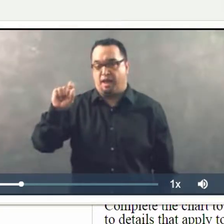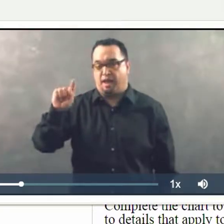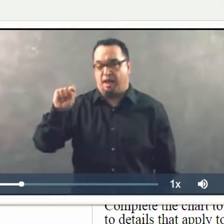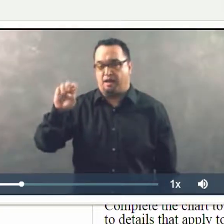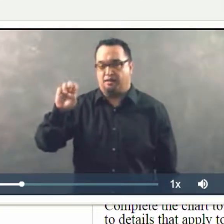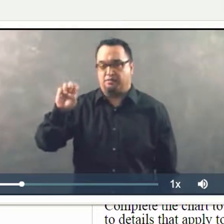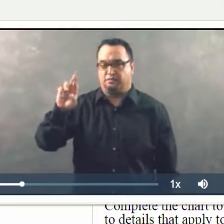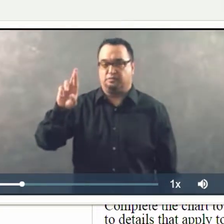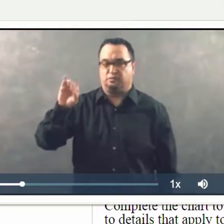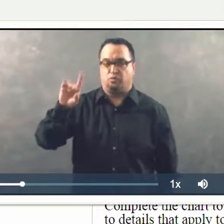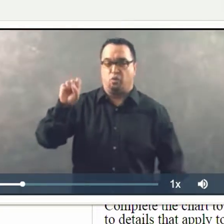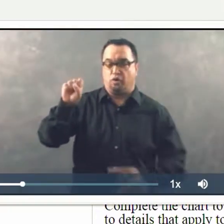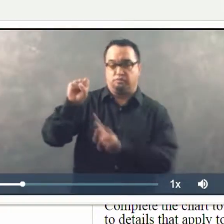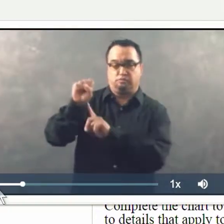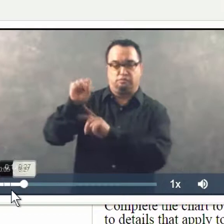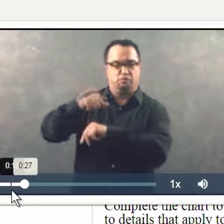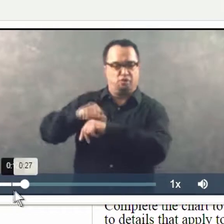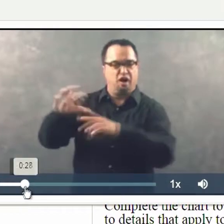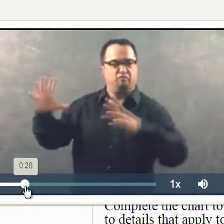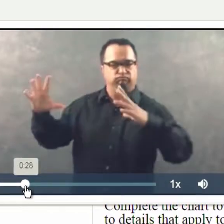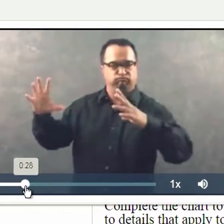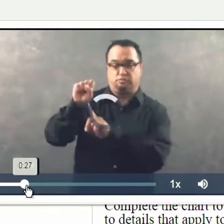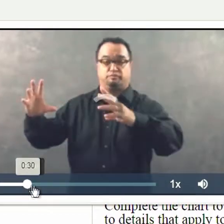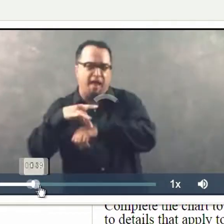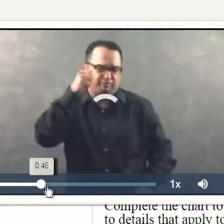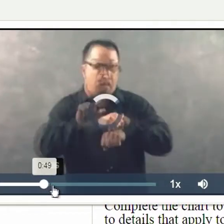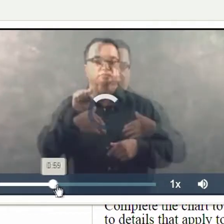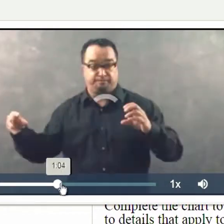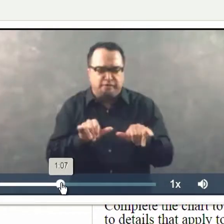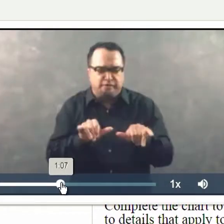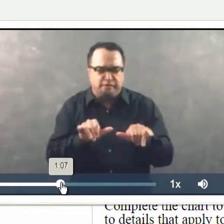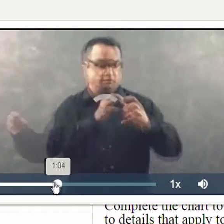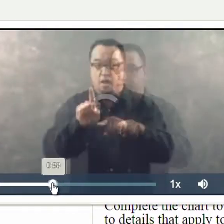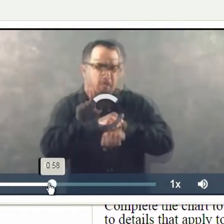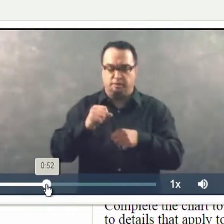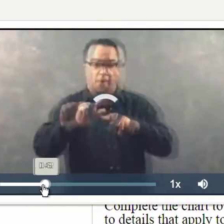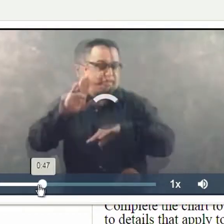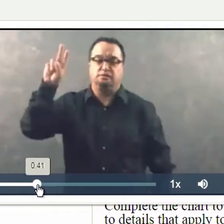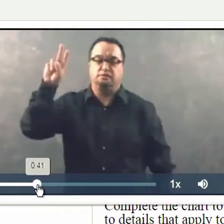You can use the scrubber bar to advance and rewind the video.